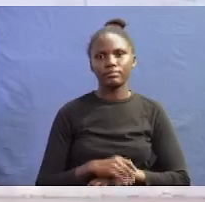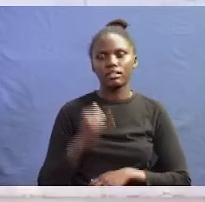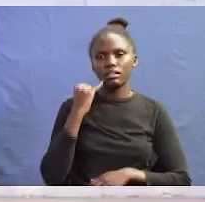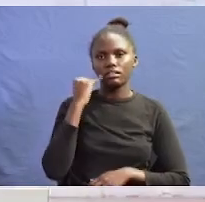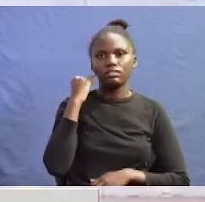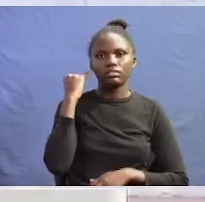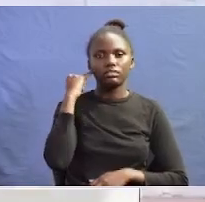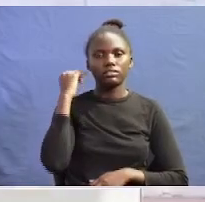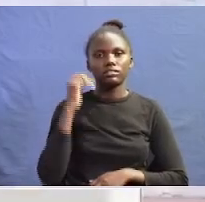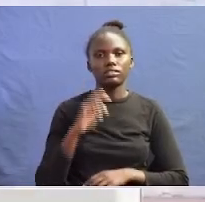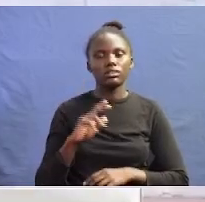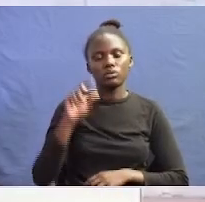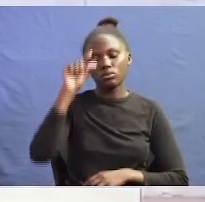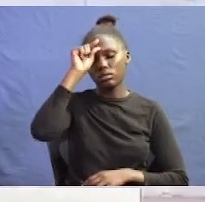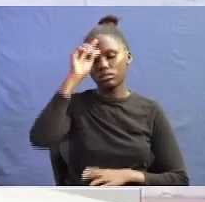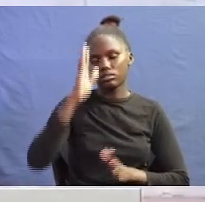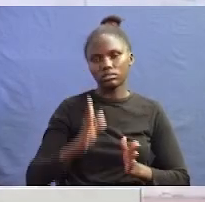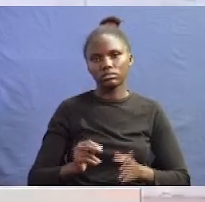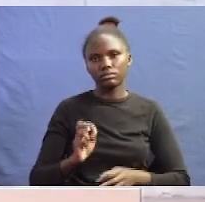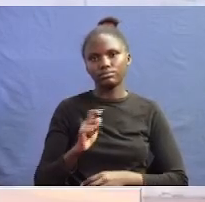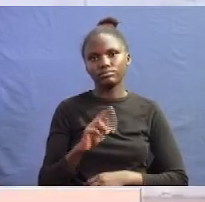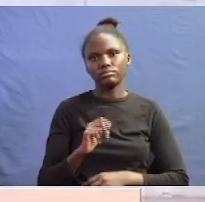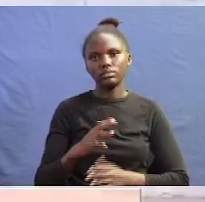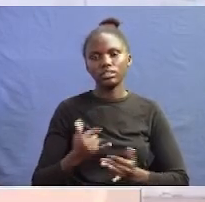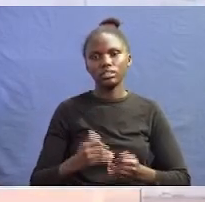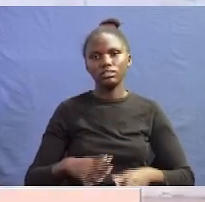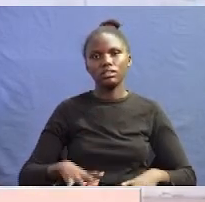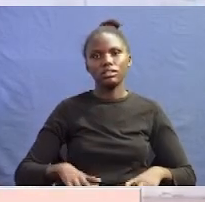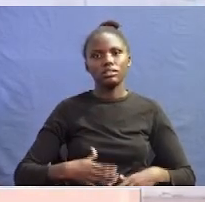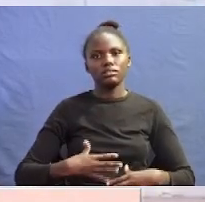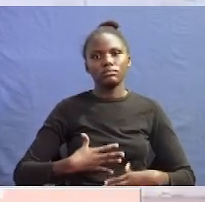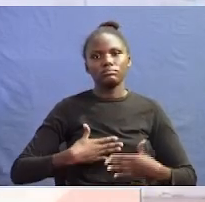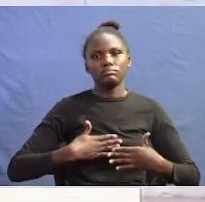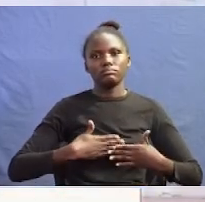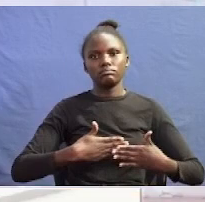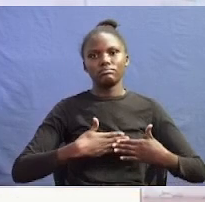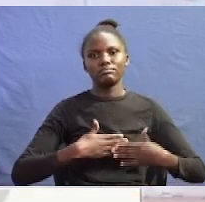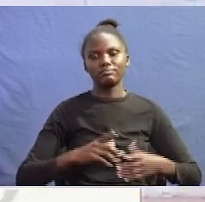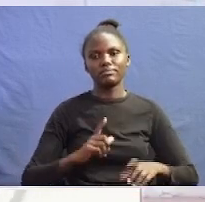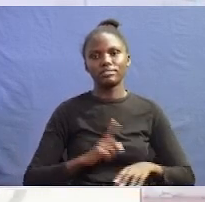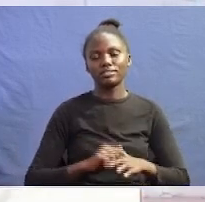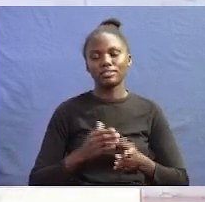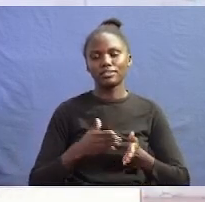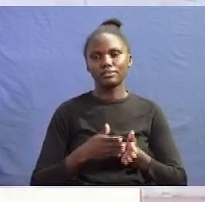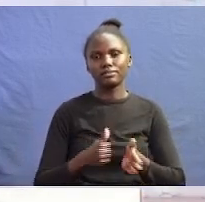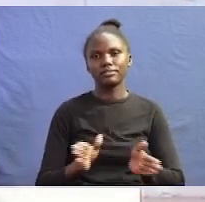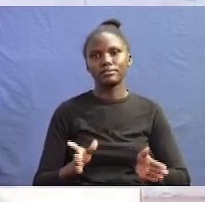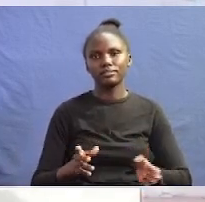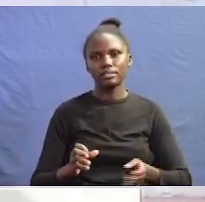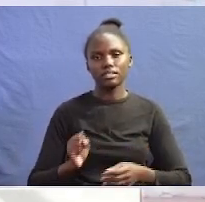Governor Abdi Guyo can now breathe a sigh of relief after the Senate